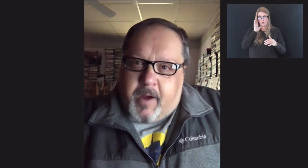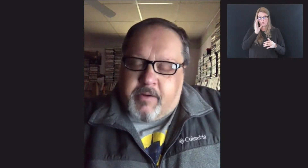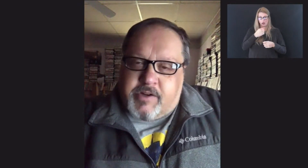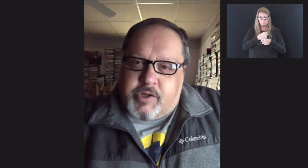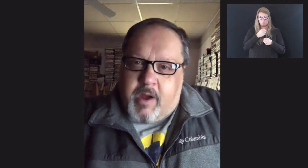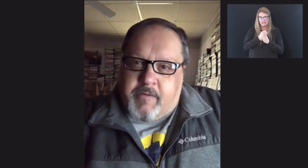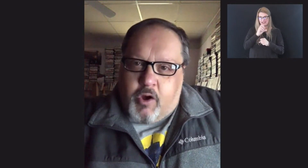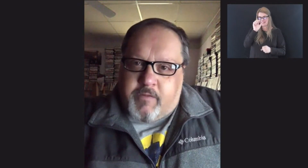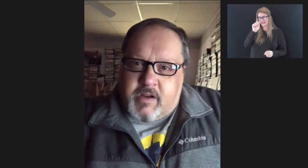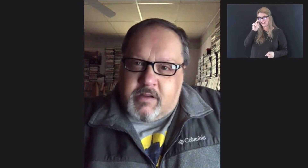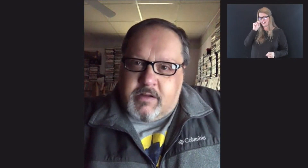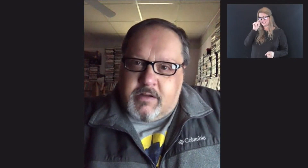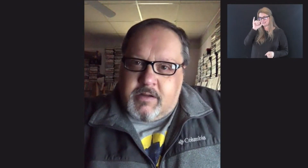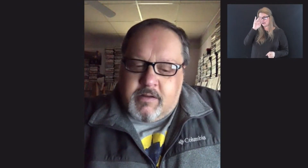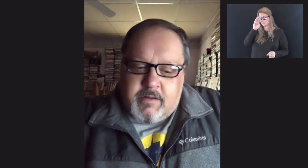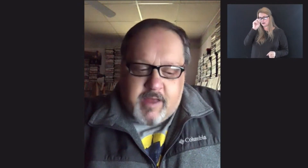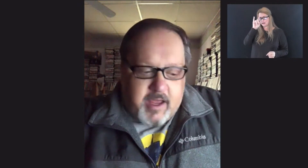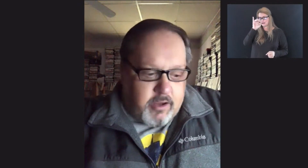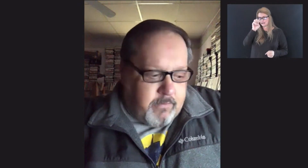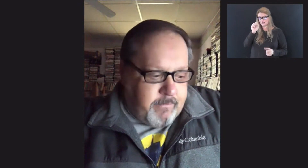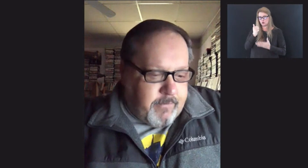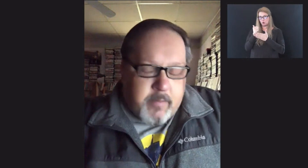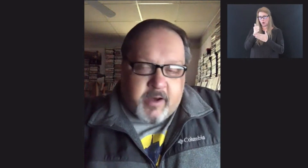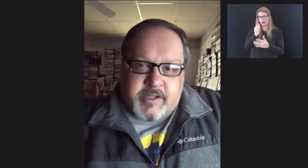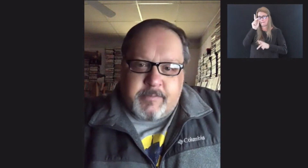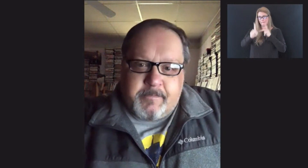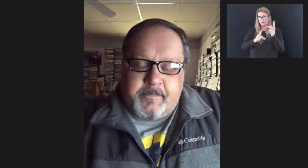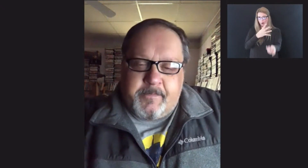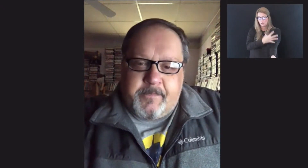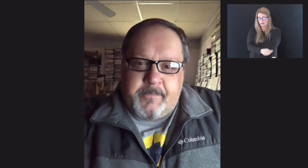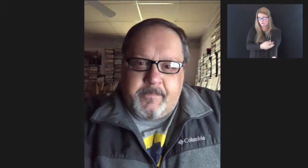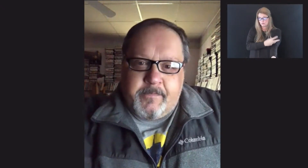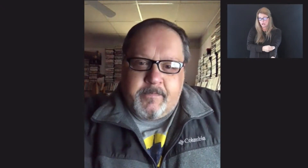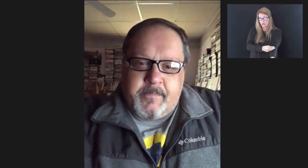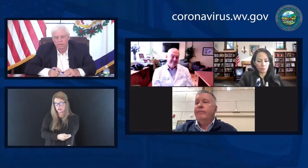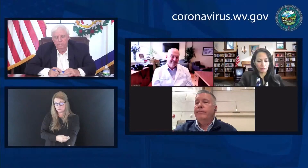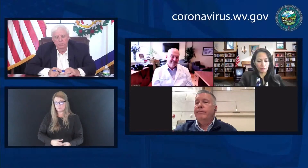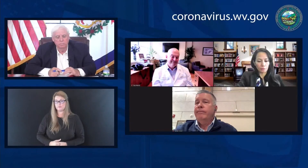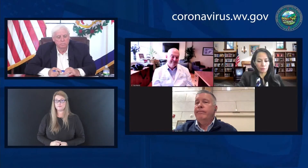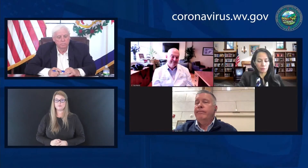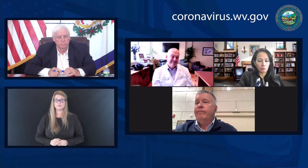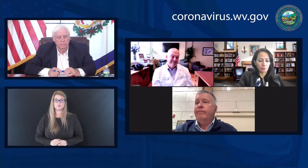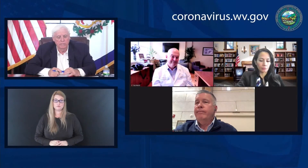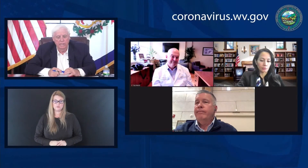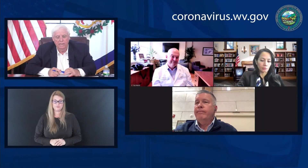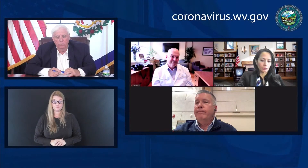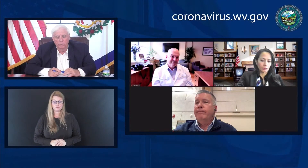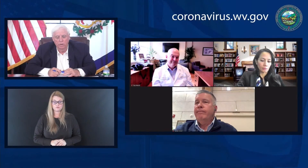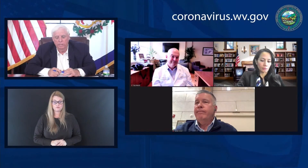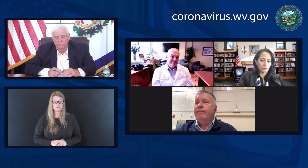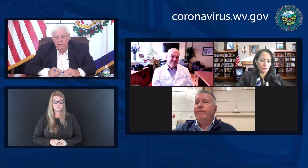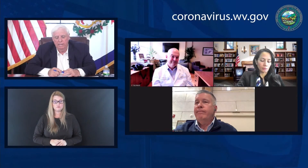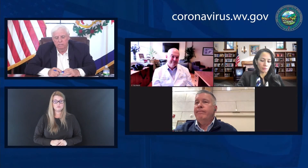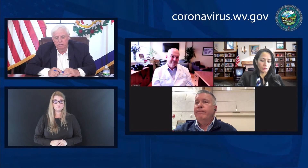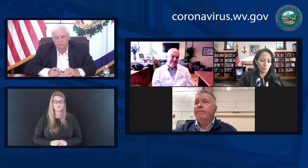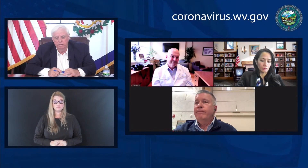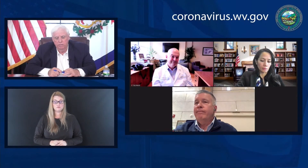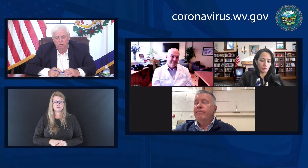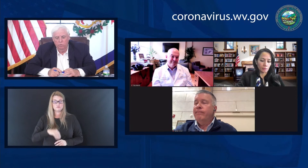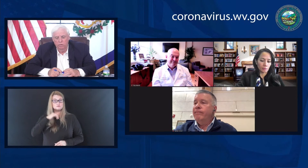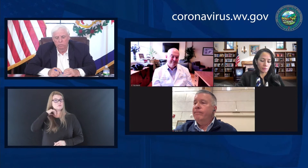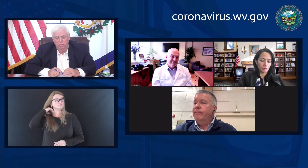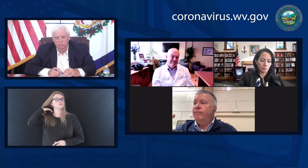blood to help others who have COVID? Thank you very much. Okay, Kenny, I don't know